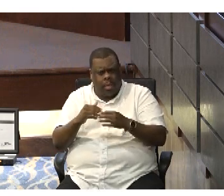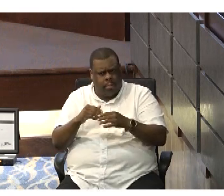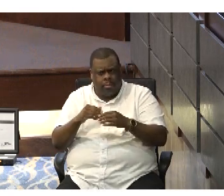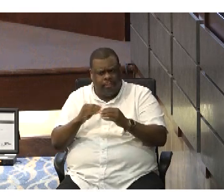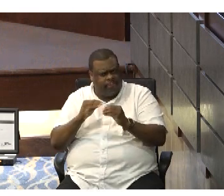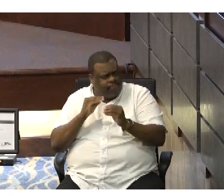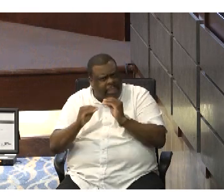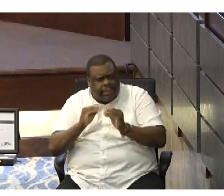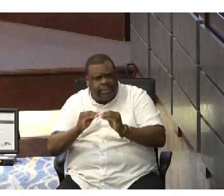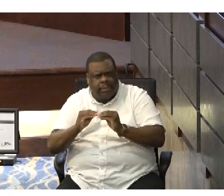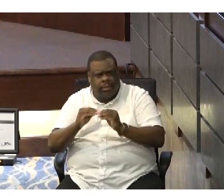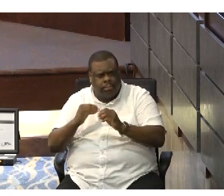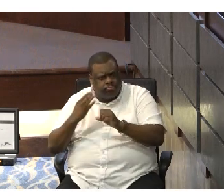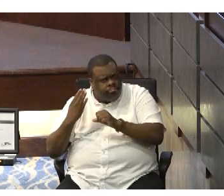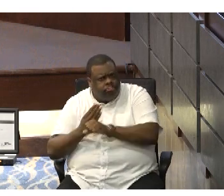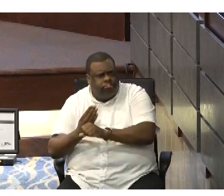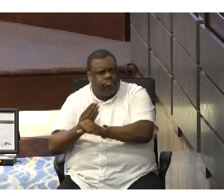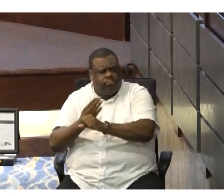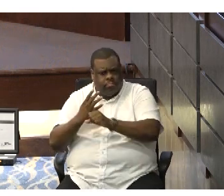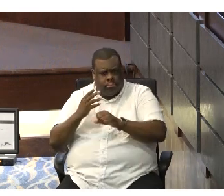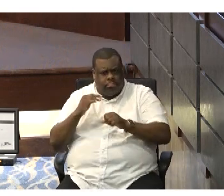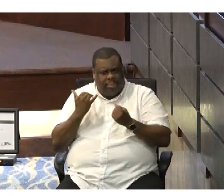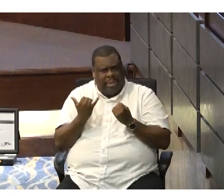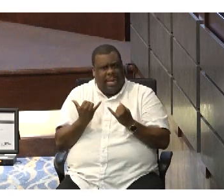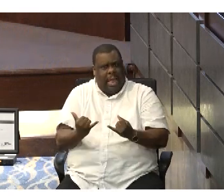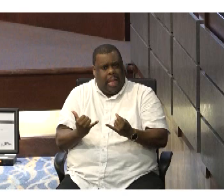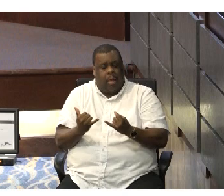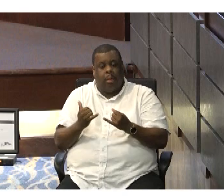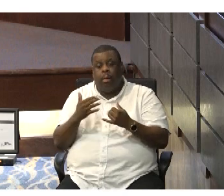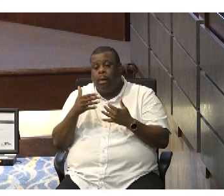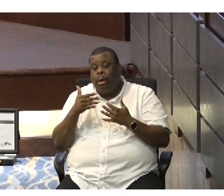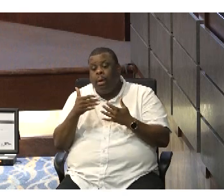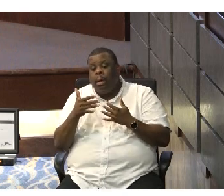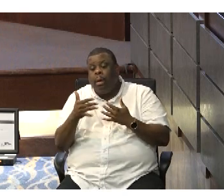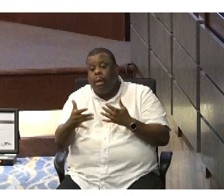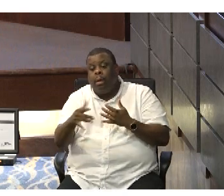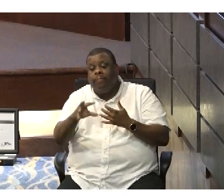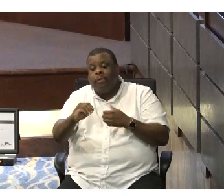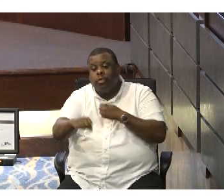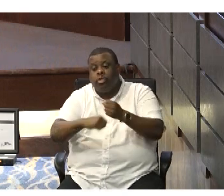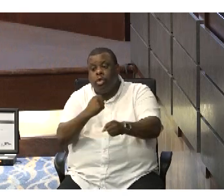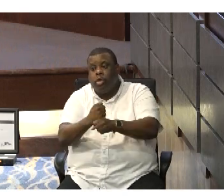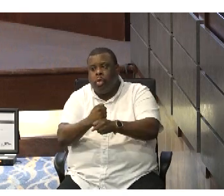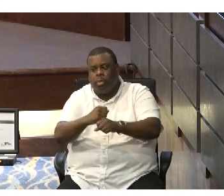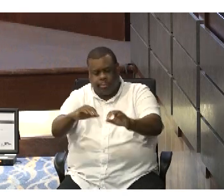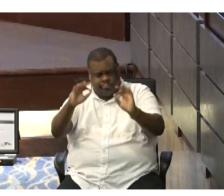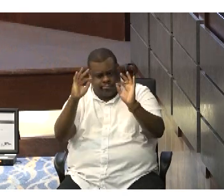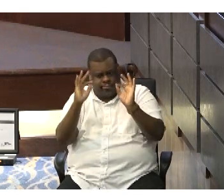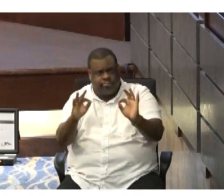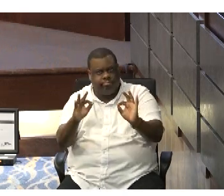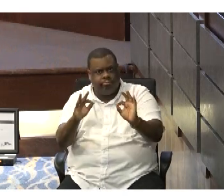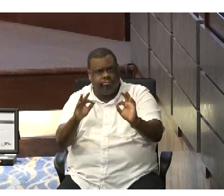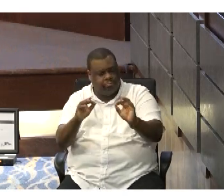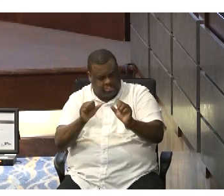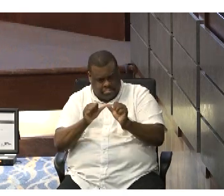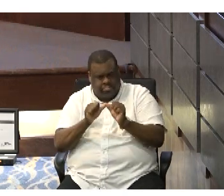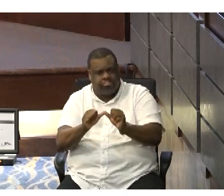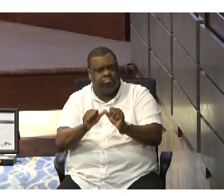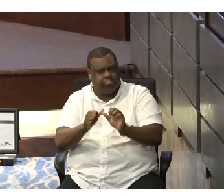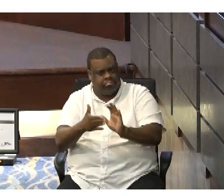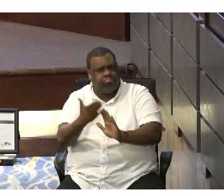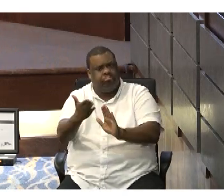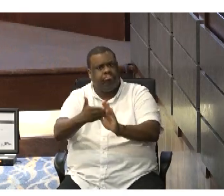to have to do maintenance along the way to your 50-year design, which has some costs, but it's not nearly as expensive as